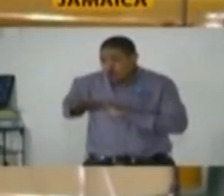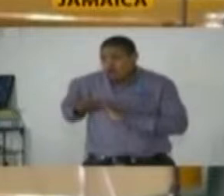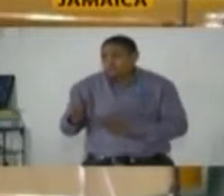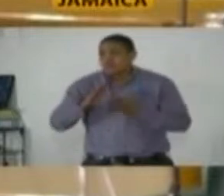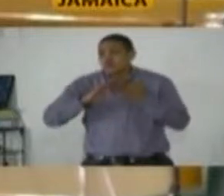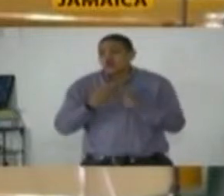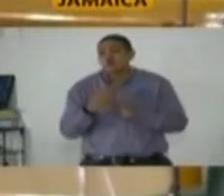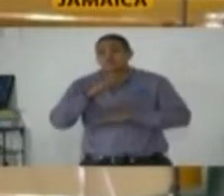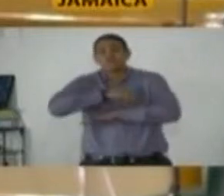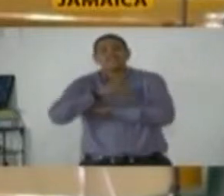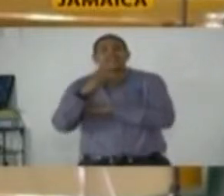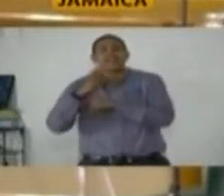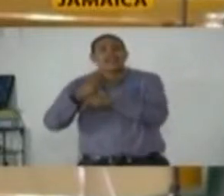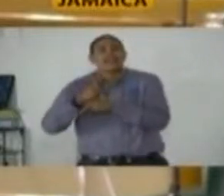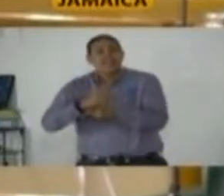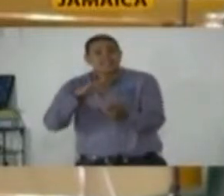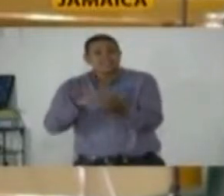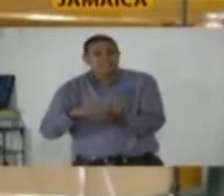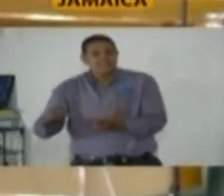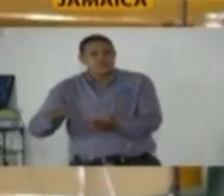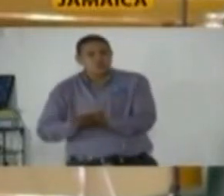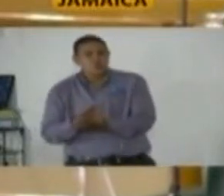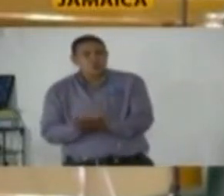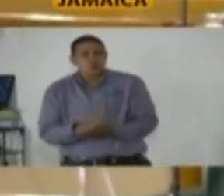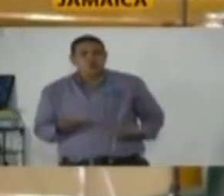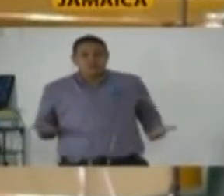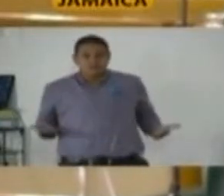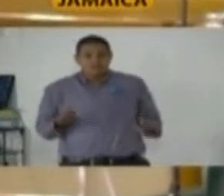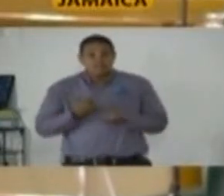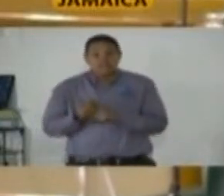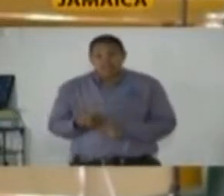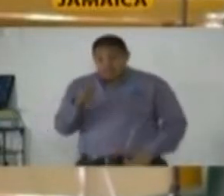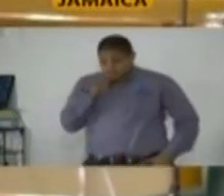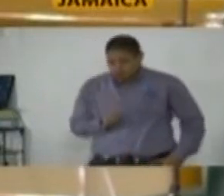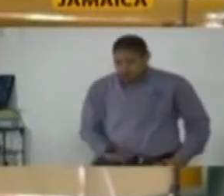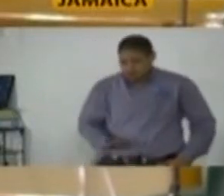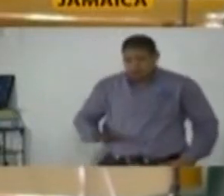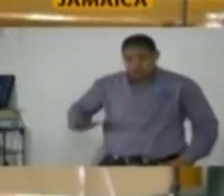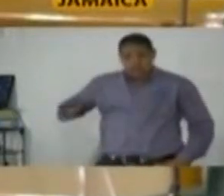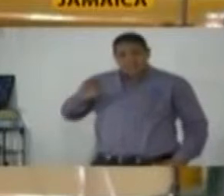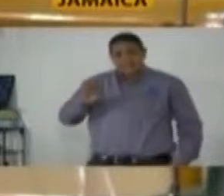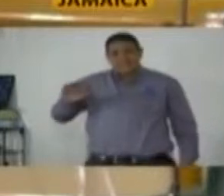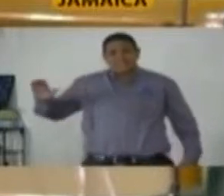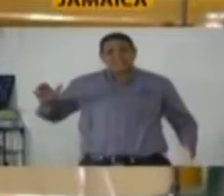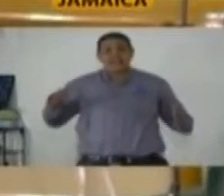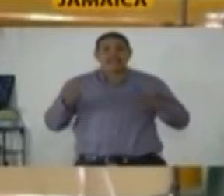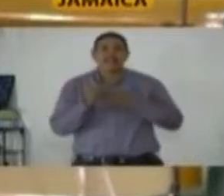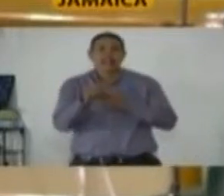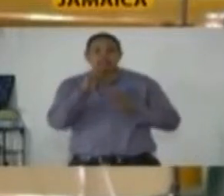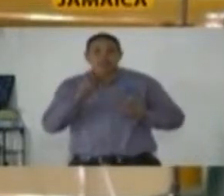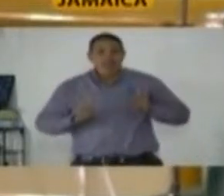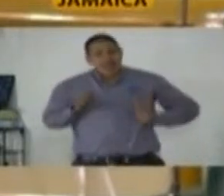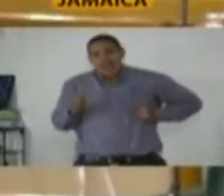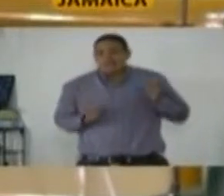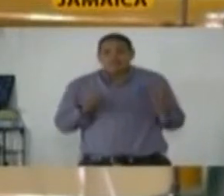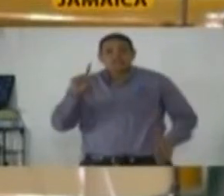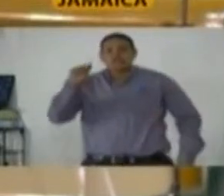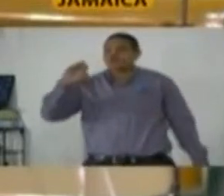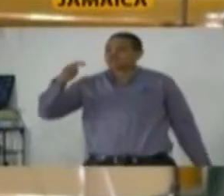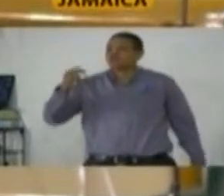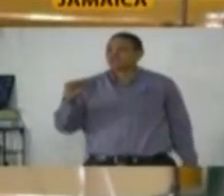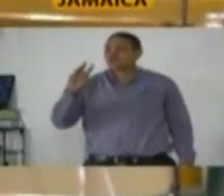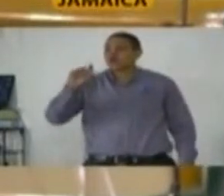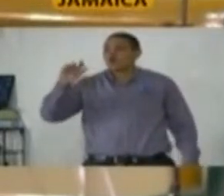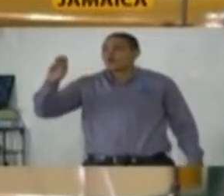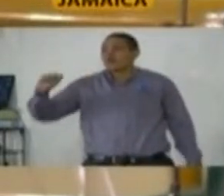daycare centers and basic schools. The Early Childhood Commission, led by the effervescent Trish Williams-Singh, continues